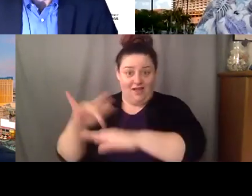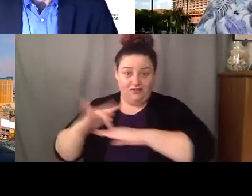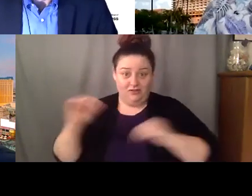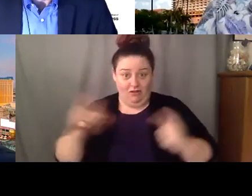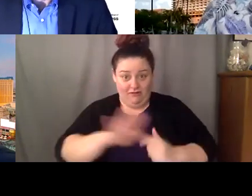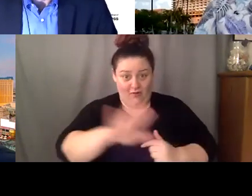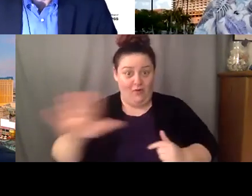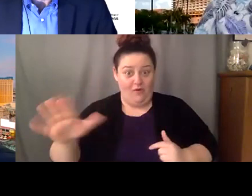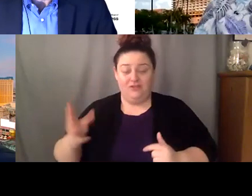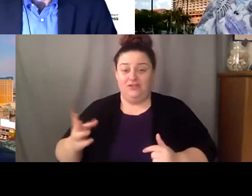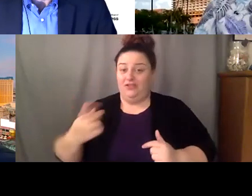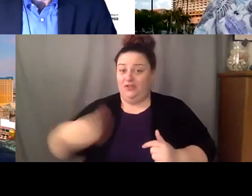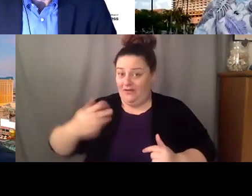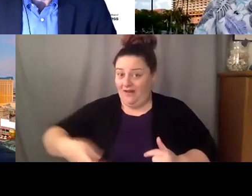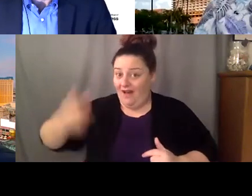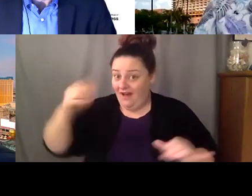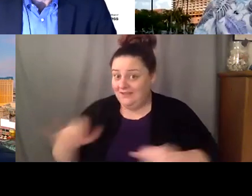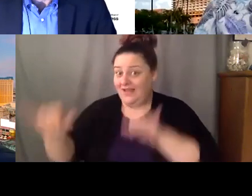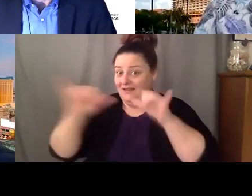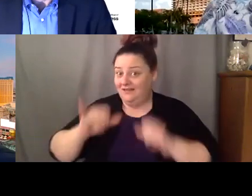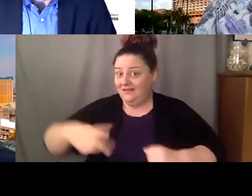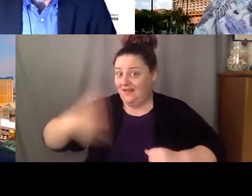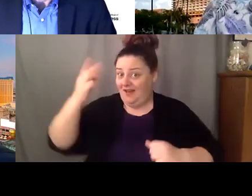You know, you have high standards, you have a very high